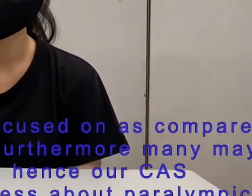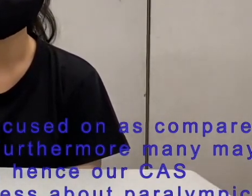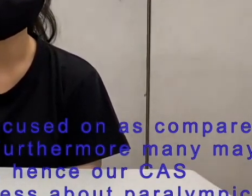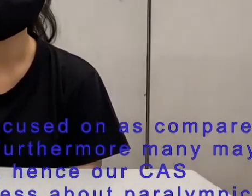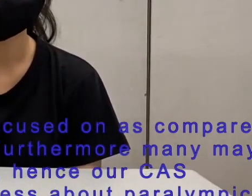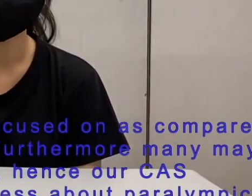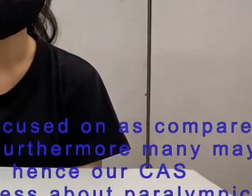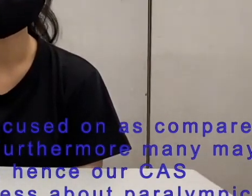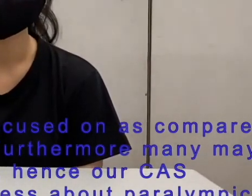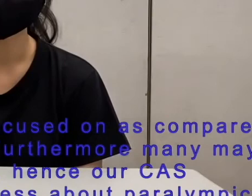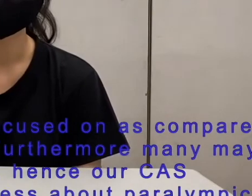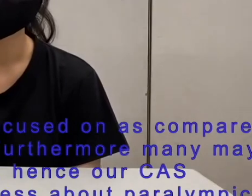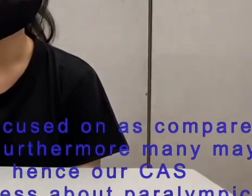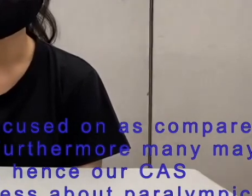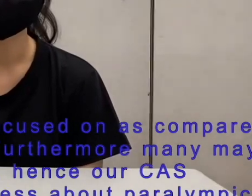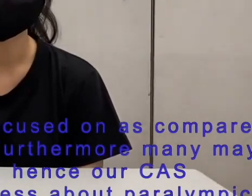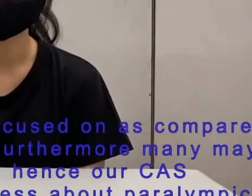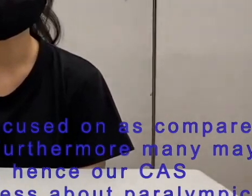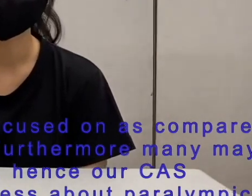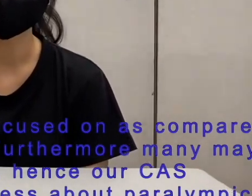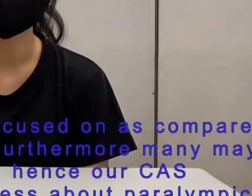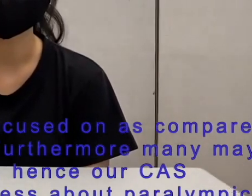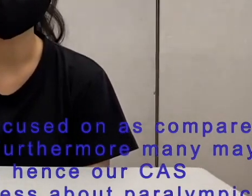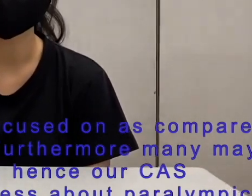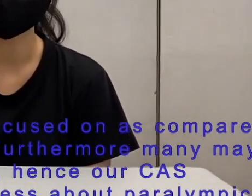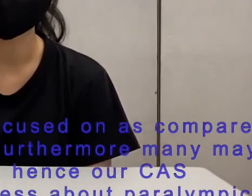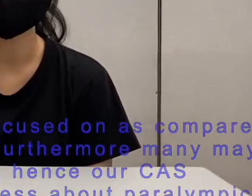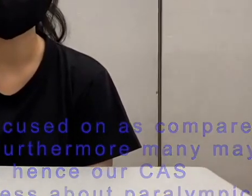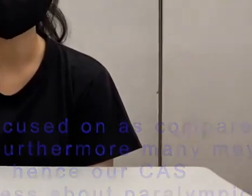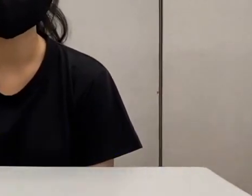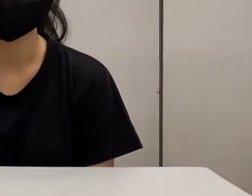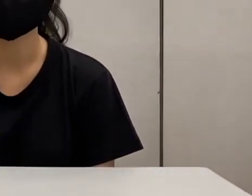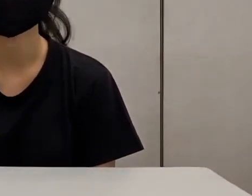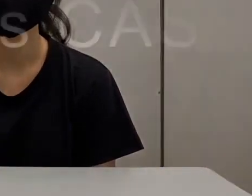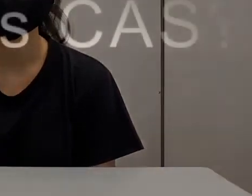UN SDG, increasing awareness of the Paralympic sports.